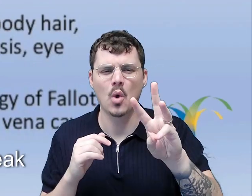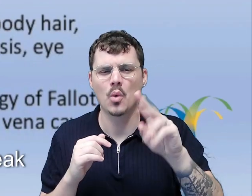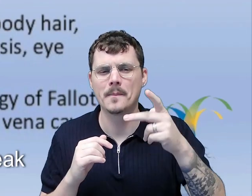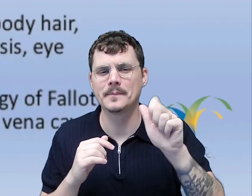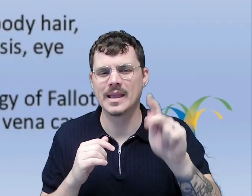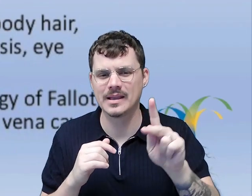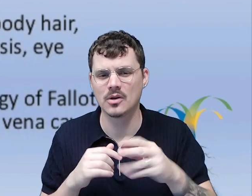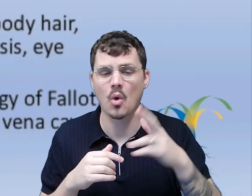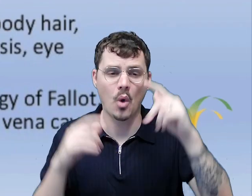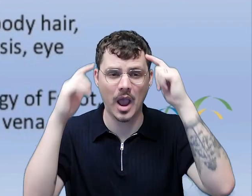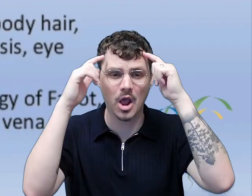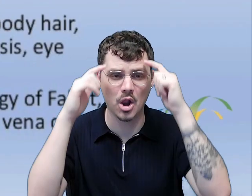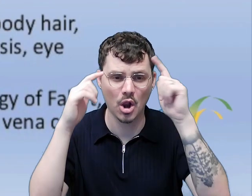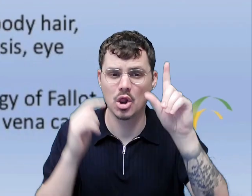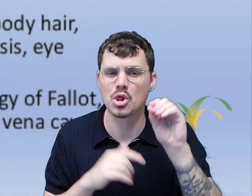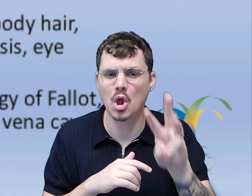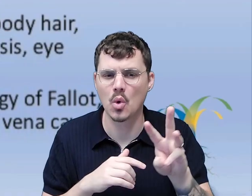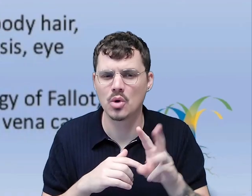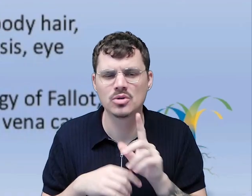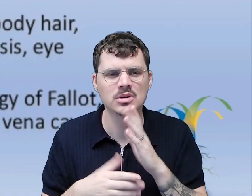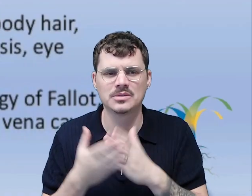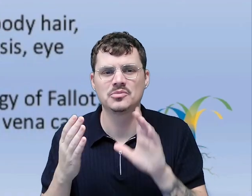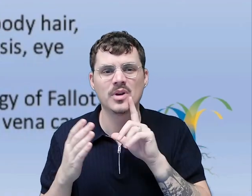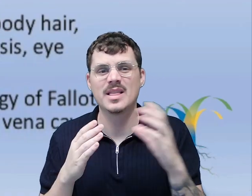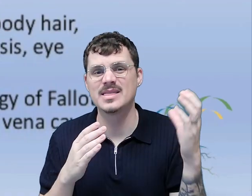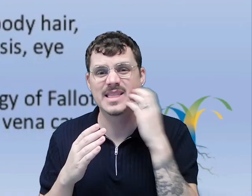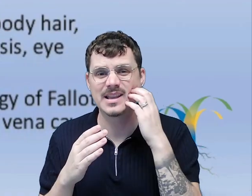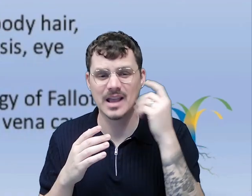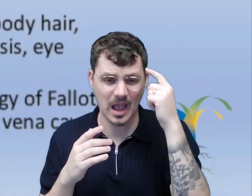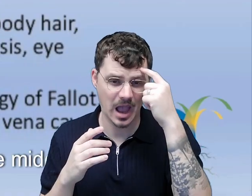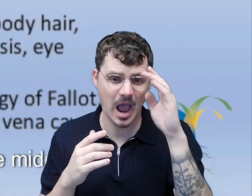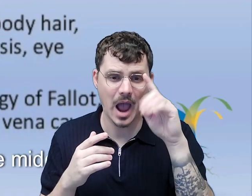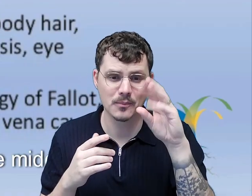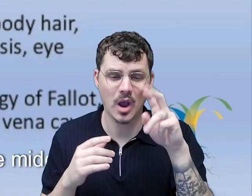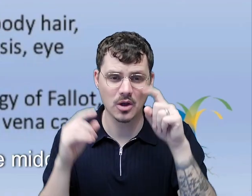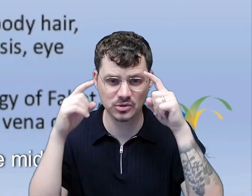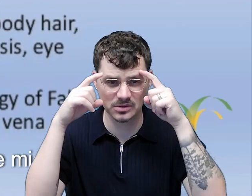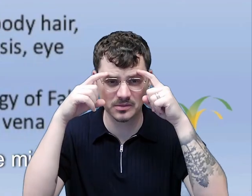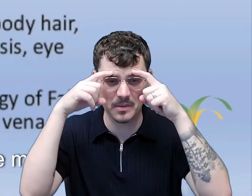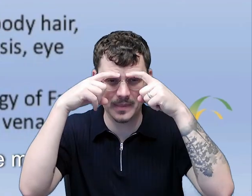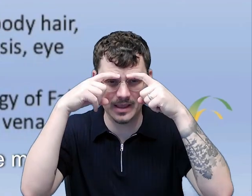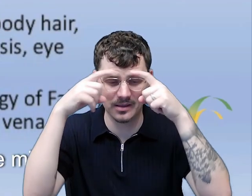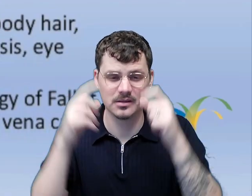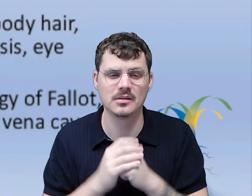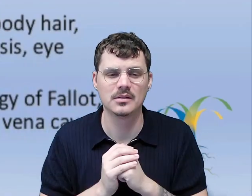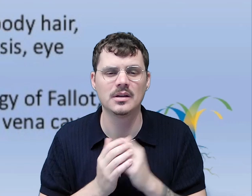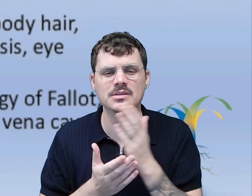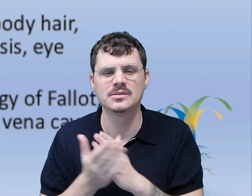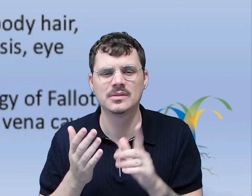widow's peak, hairline a little bit low, really thick eyebrows, sometimes meeting in the